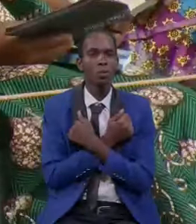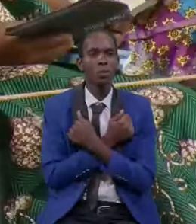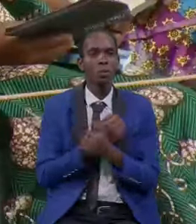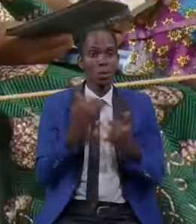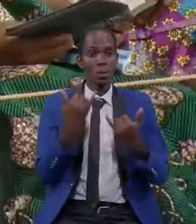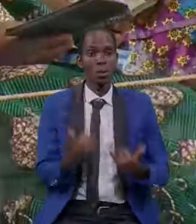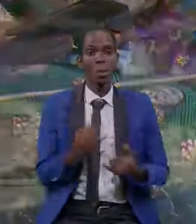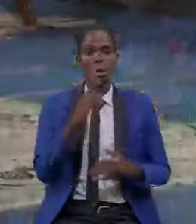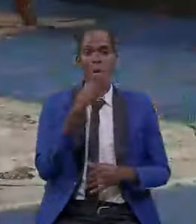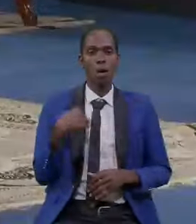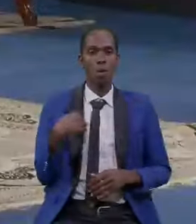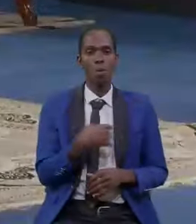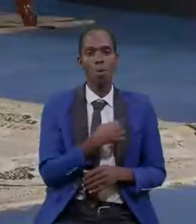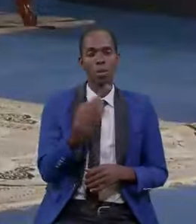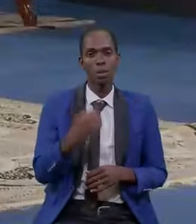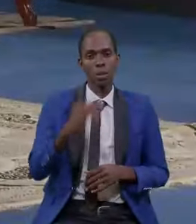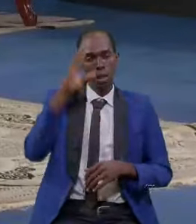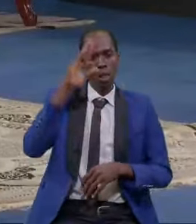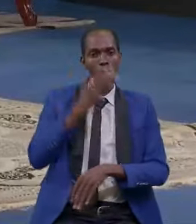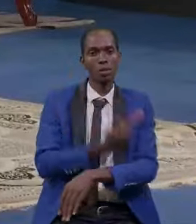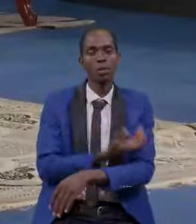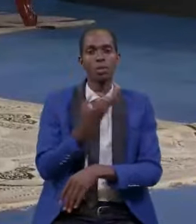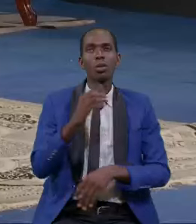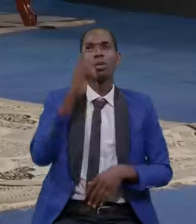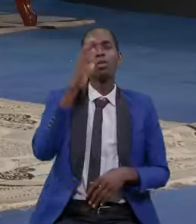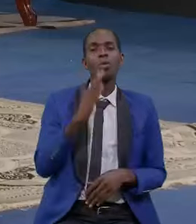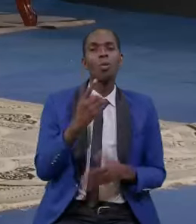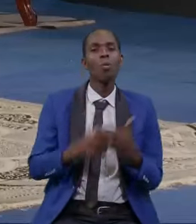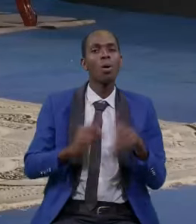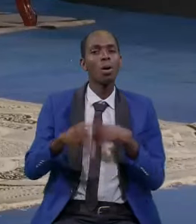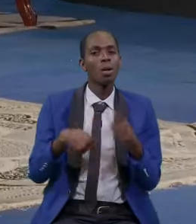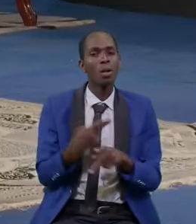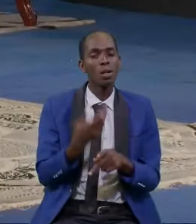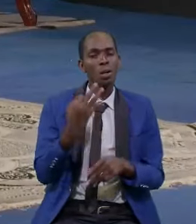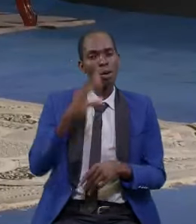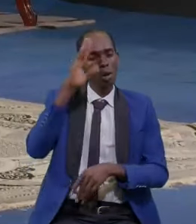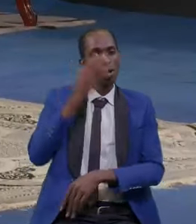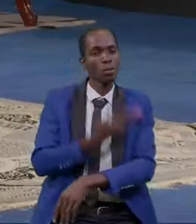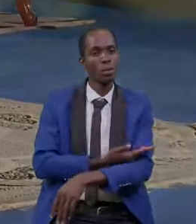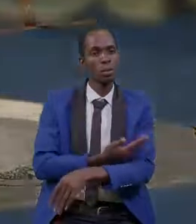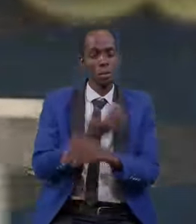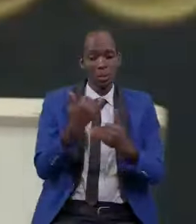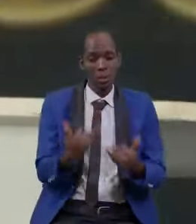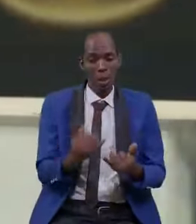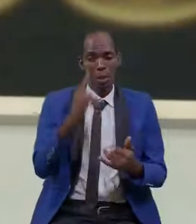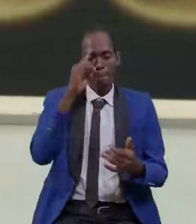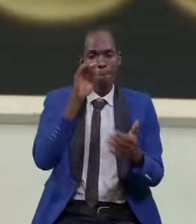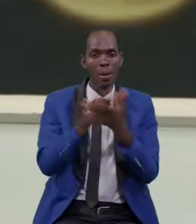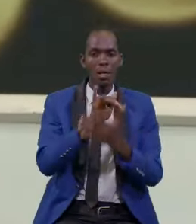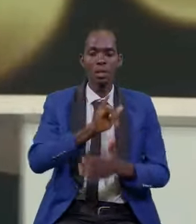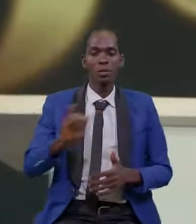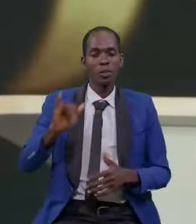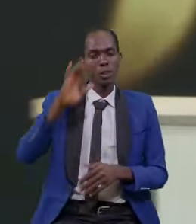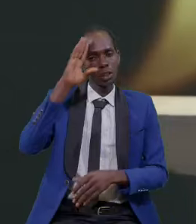sons of God. What kind of sons? Believing sons of God. What kind of sons? They are